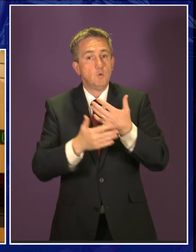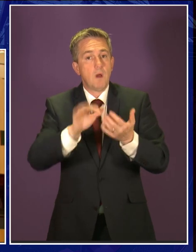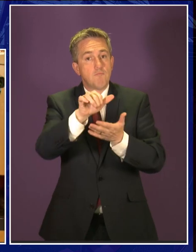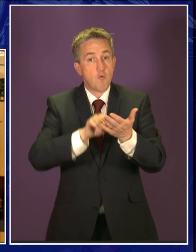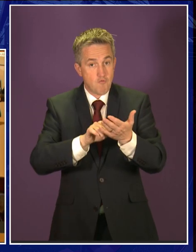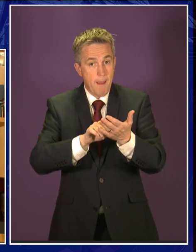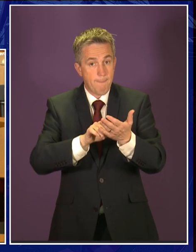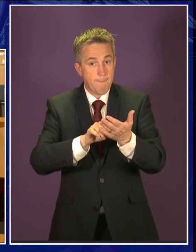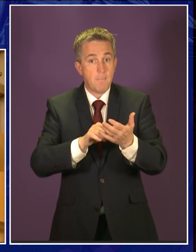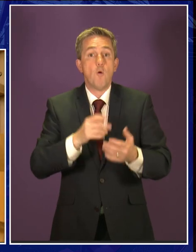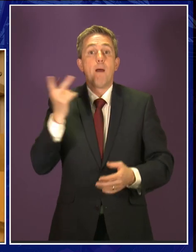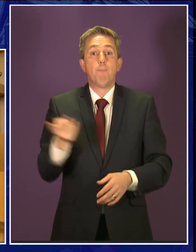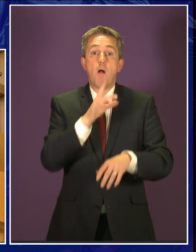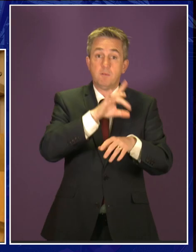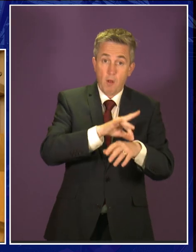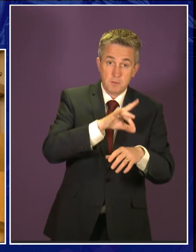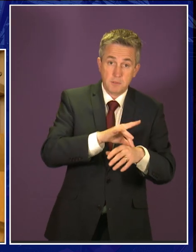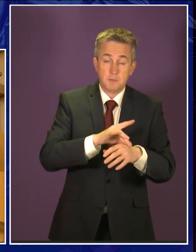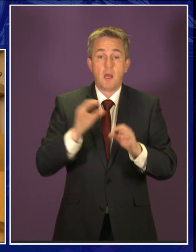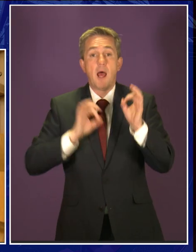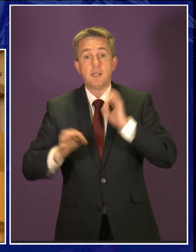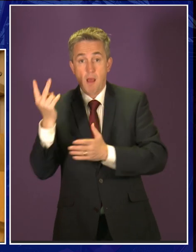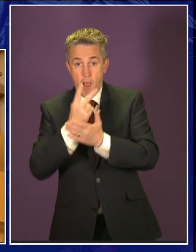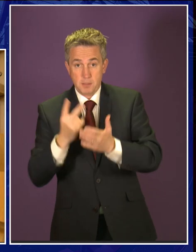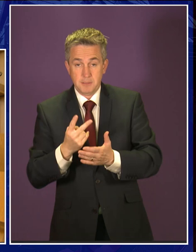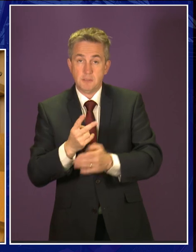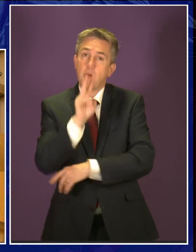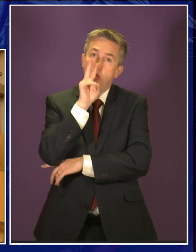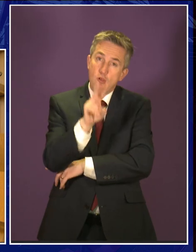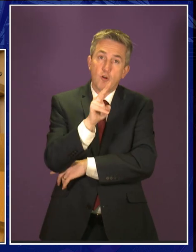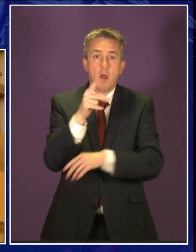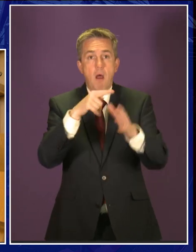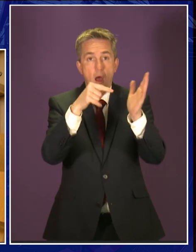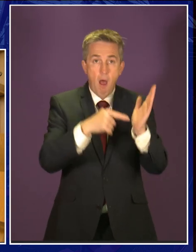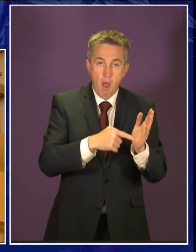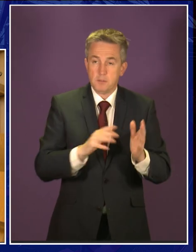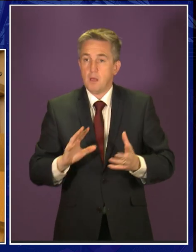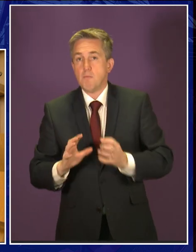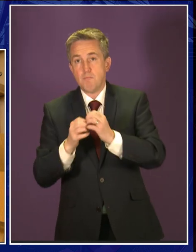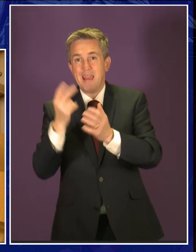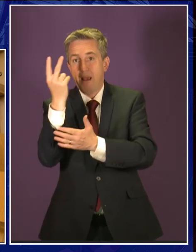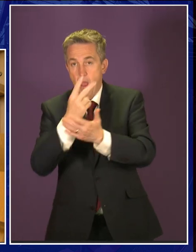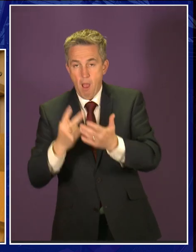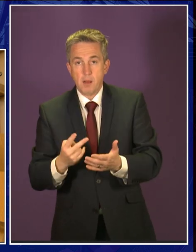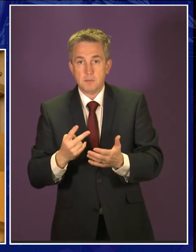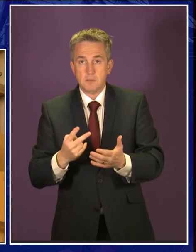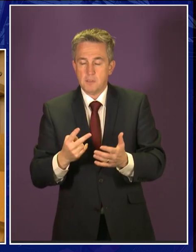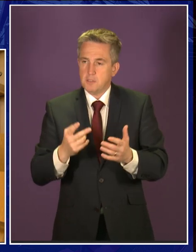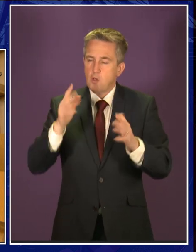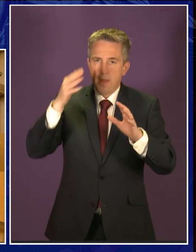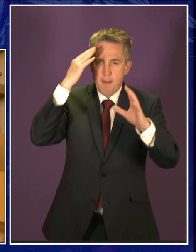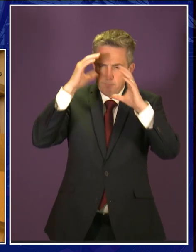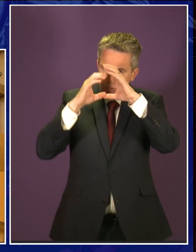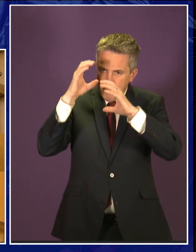where doctors and artists together examine art, produce art, so they learn to look like an